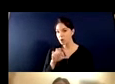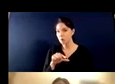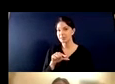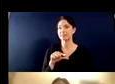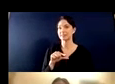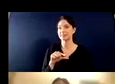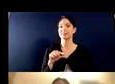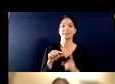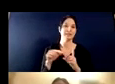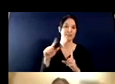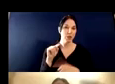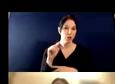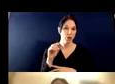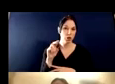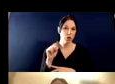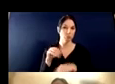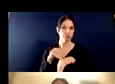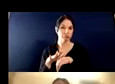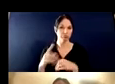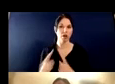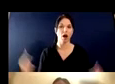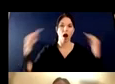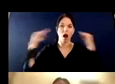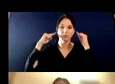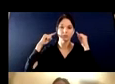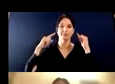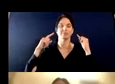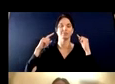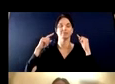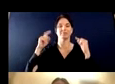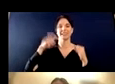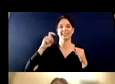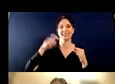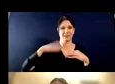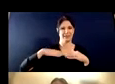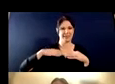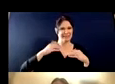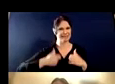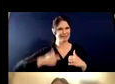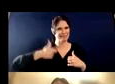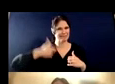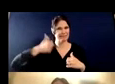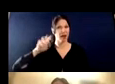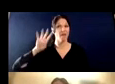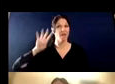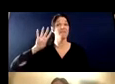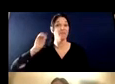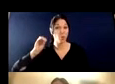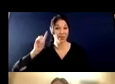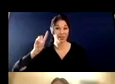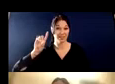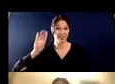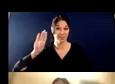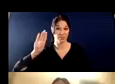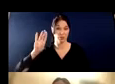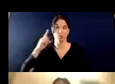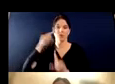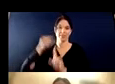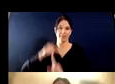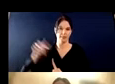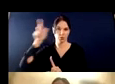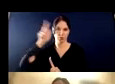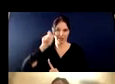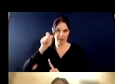conduction, they needed the sound to be at a level of 40 decibels for them to be able to hear it.